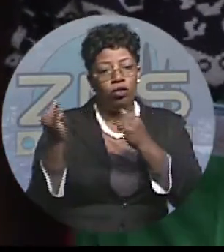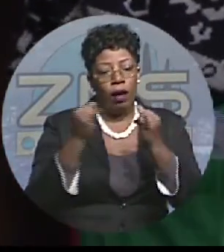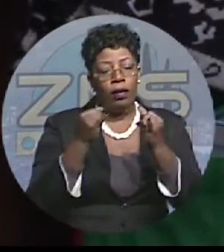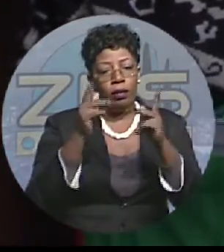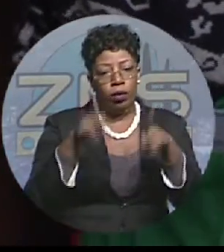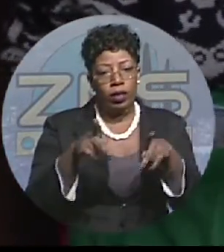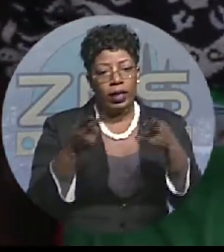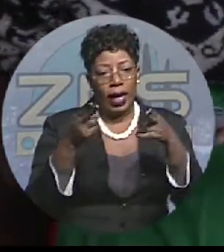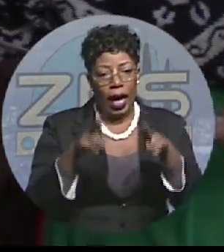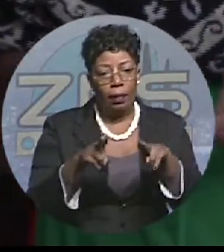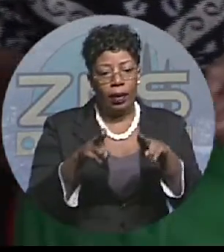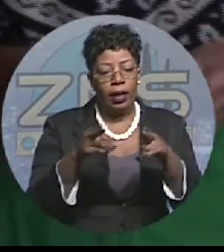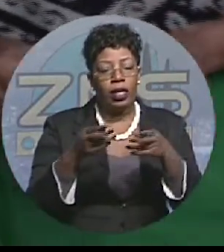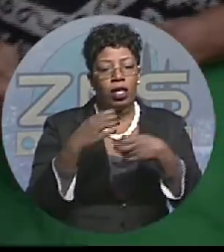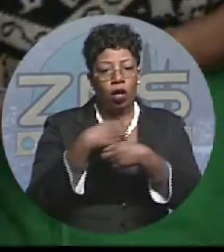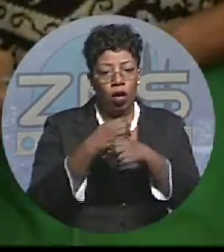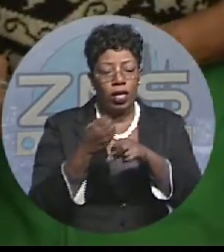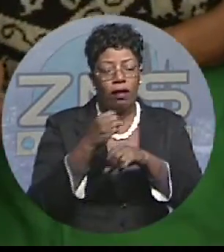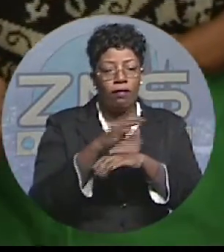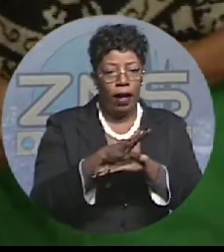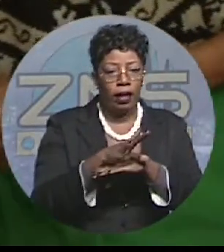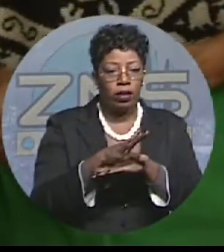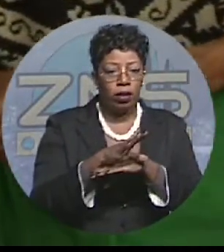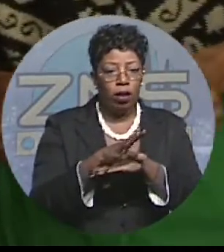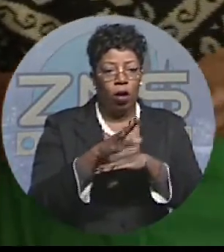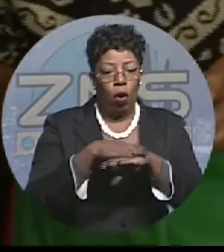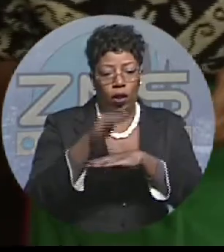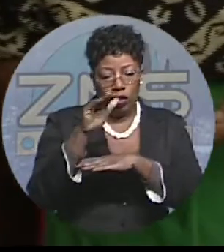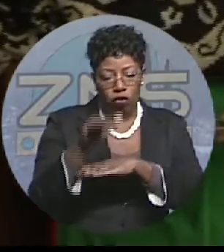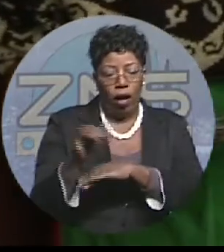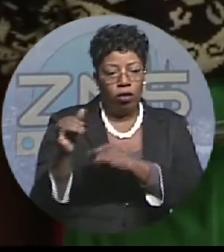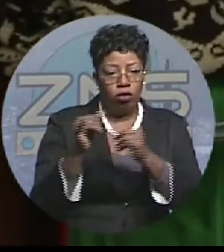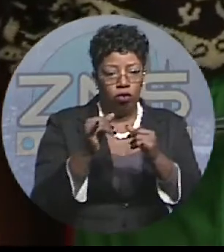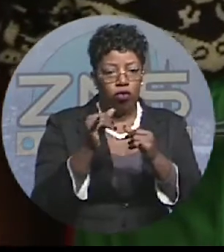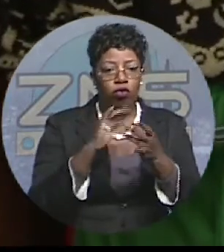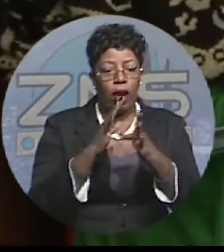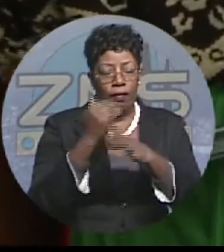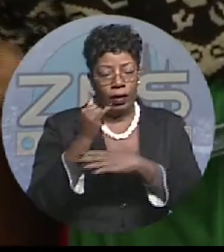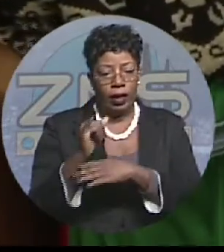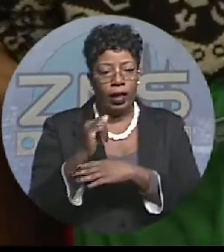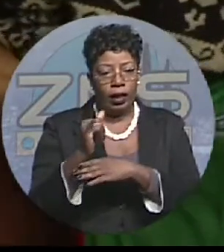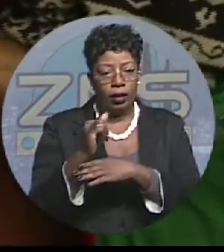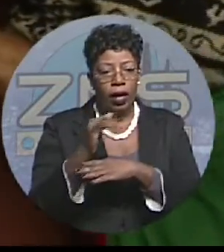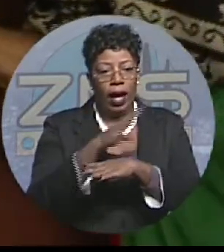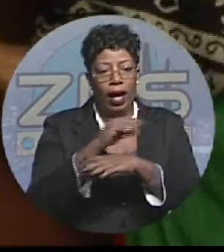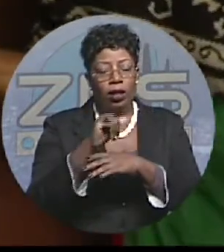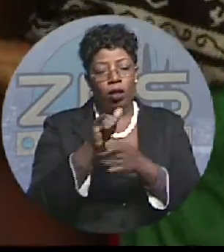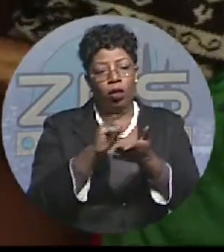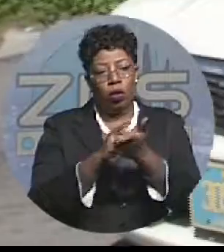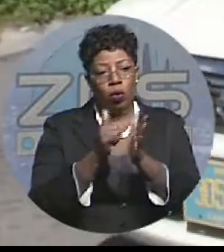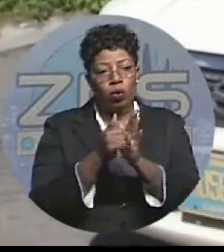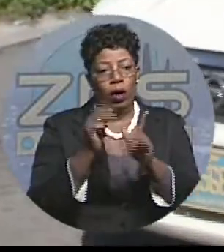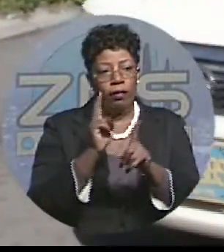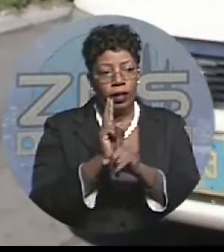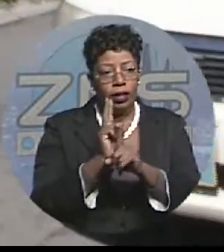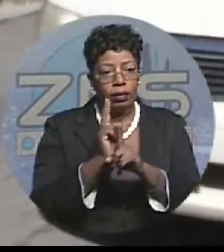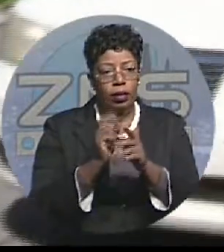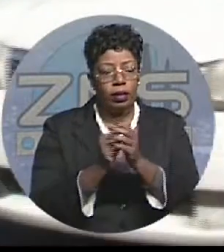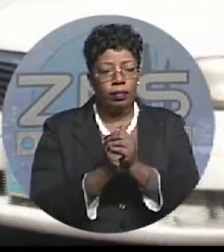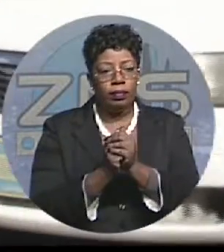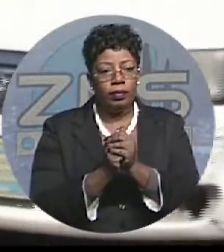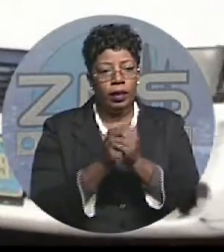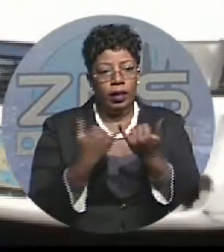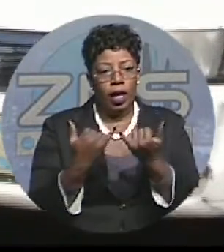its causes and effects, as well as the business of child trafficking, profiles of the trafficker and the victims.